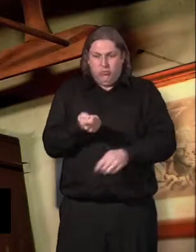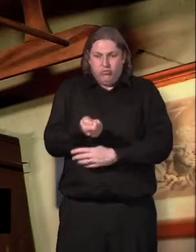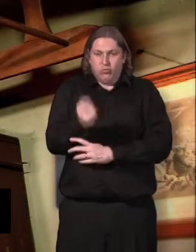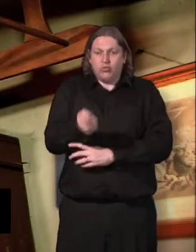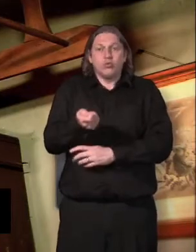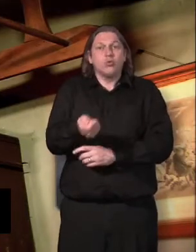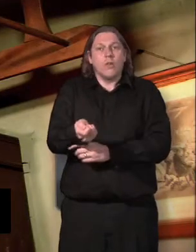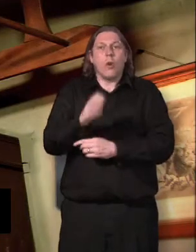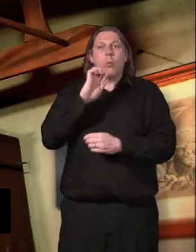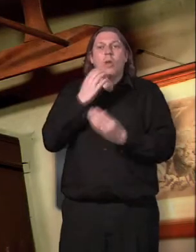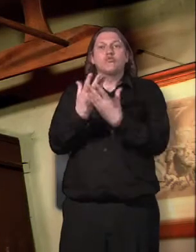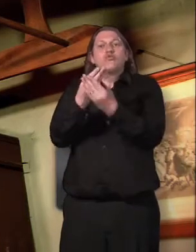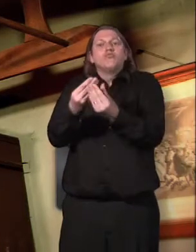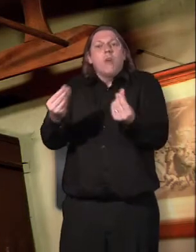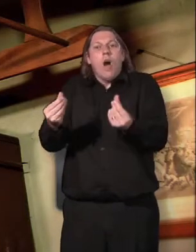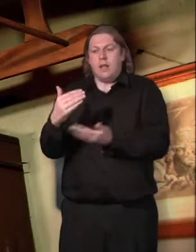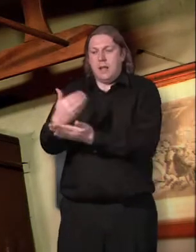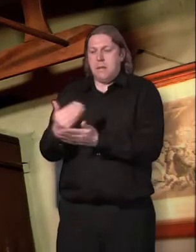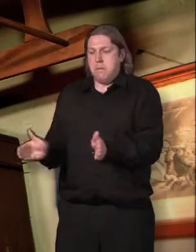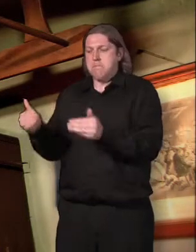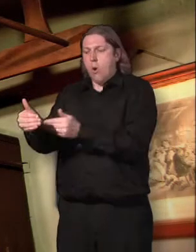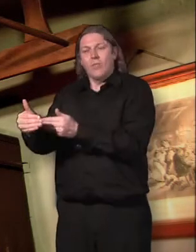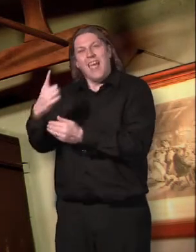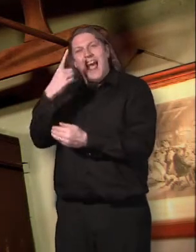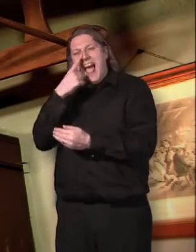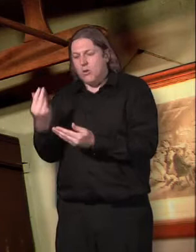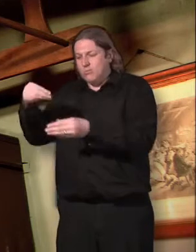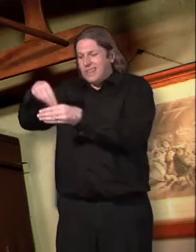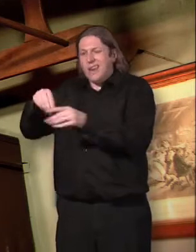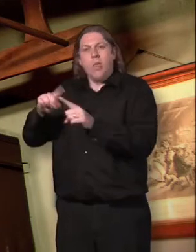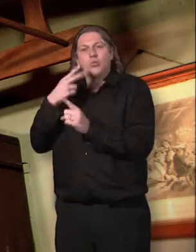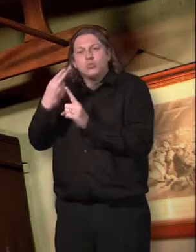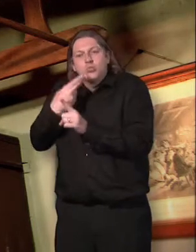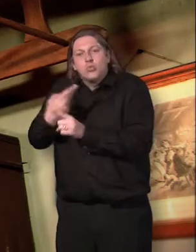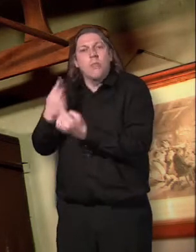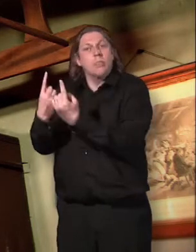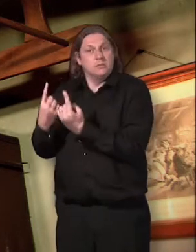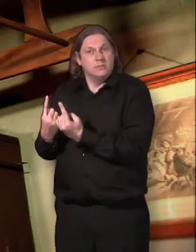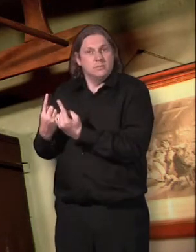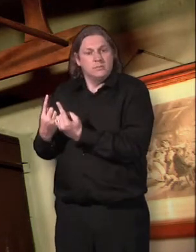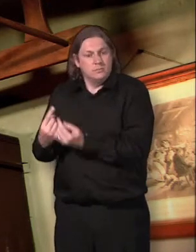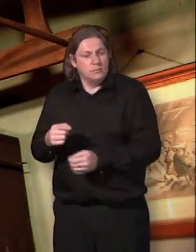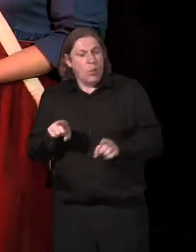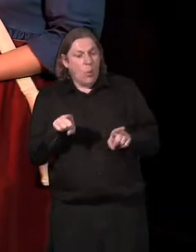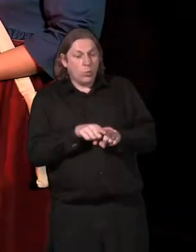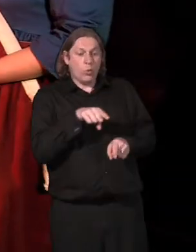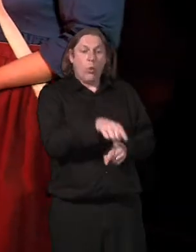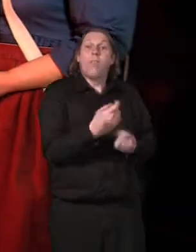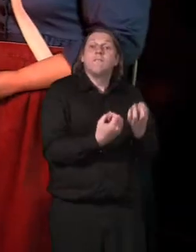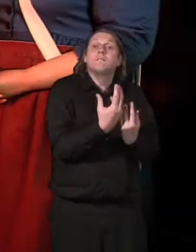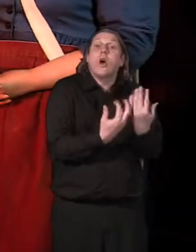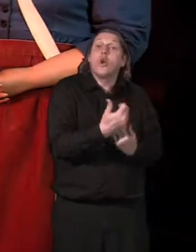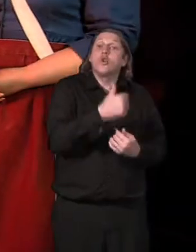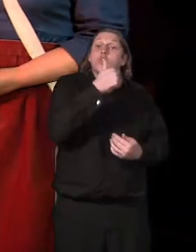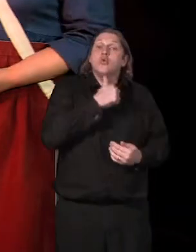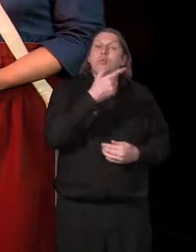above the fire to dry out, and then stored in a wooden box, and then eaten with broths and stews. Also, the fire is